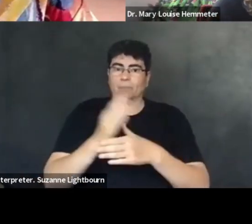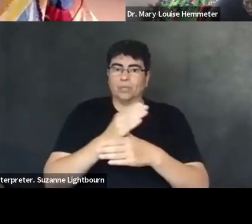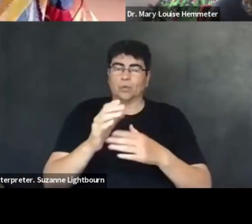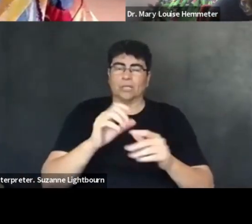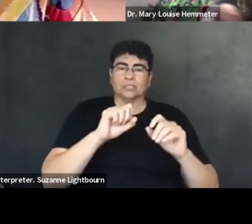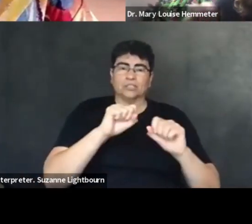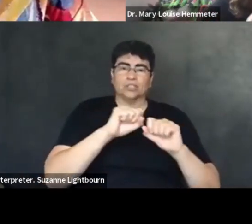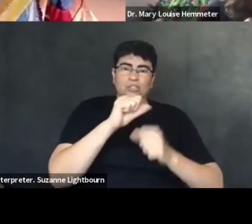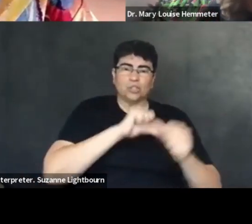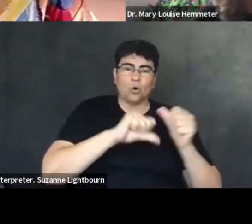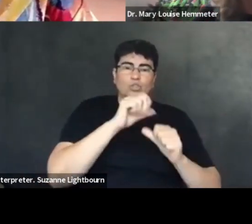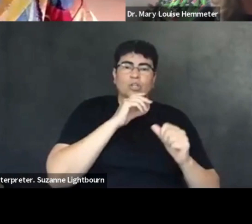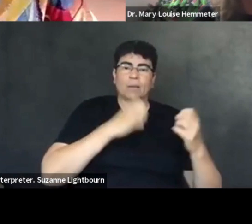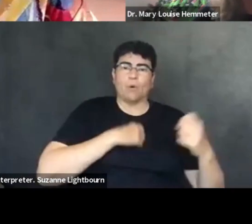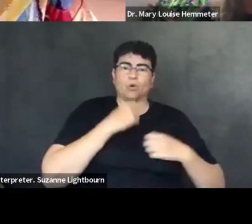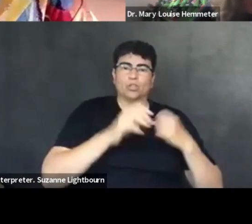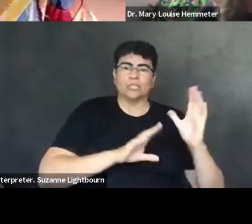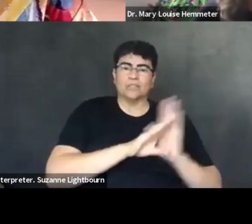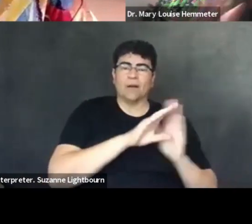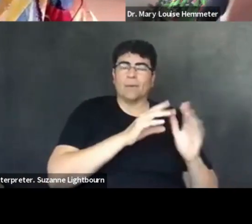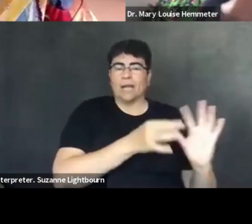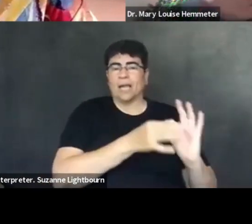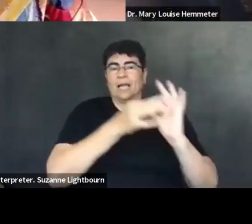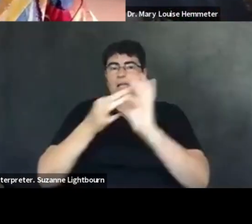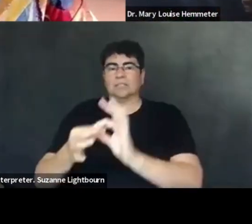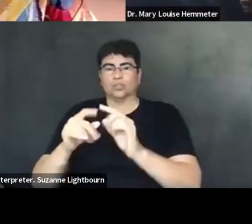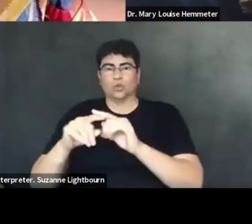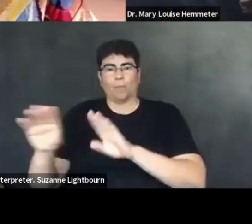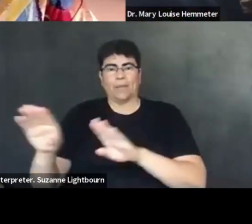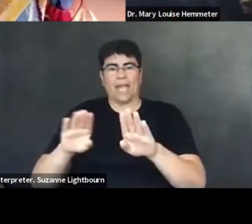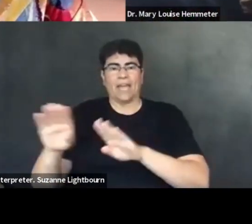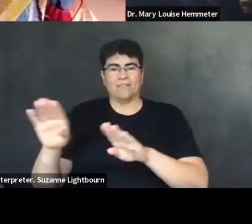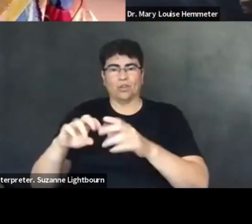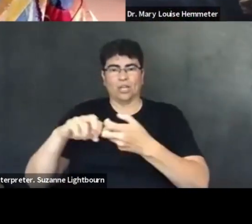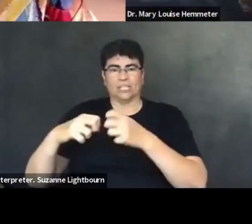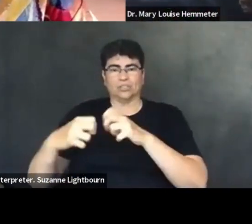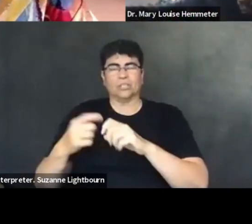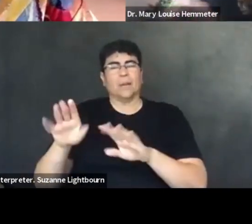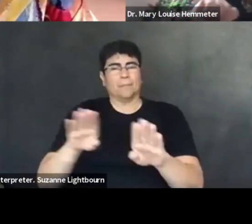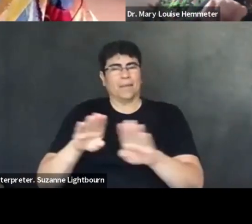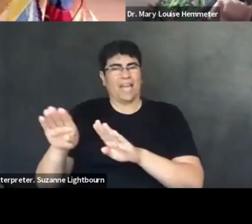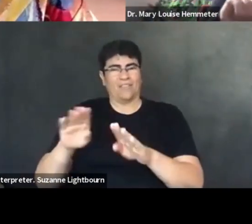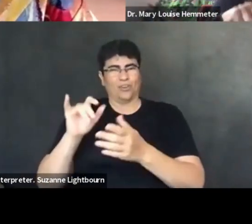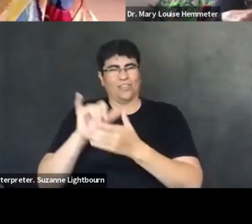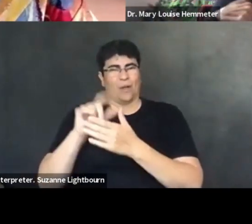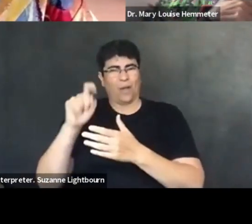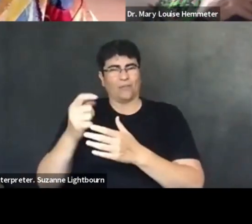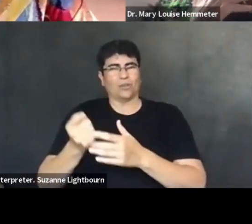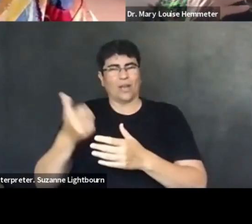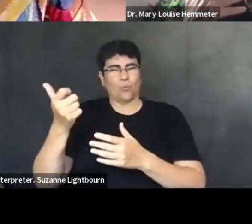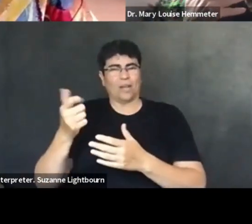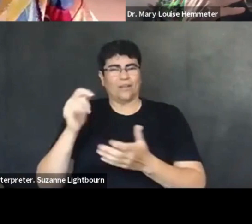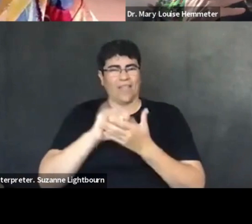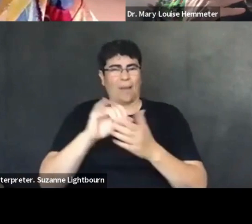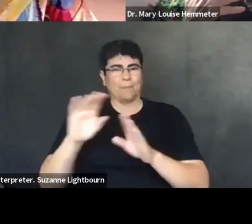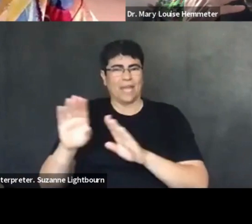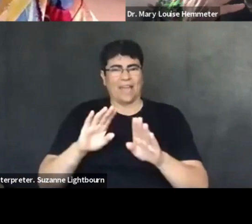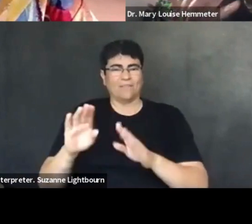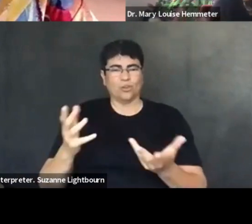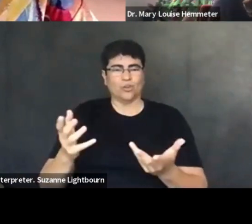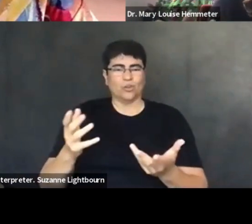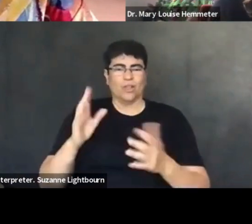social emotional development and behavior issues. And we see behavior as something we have to get rid of rather than